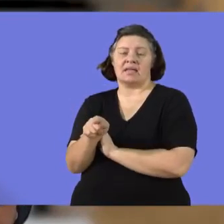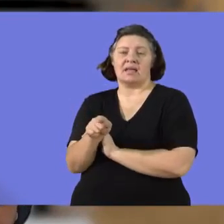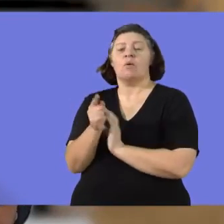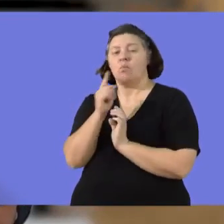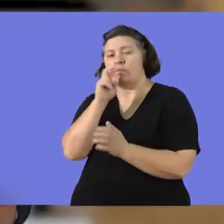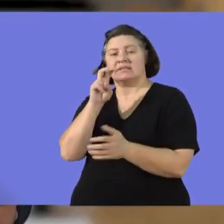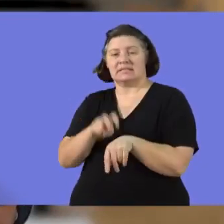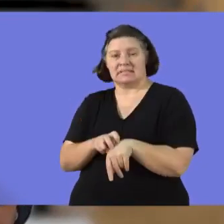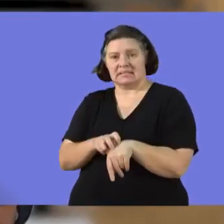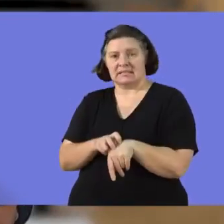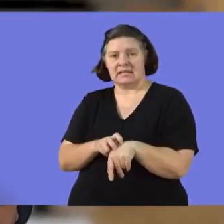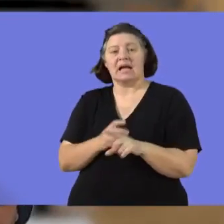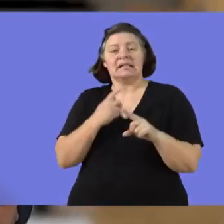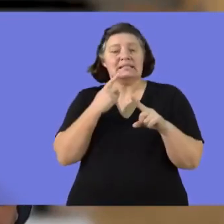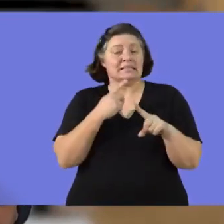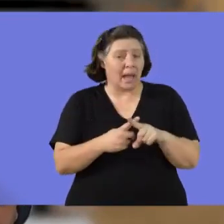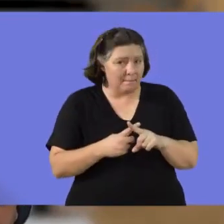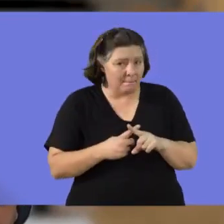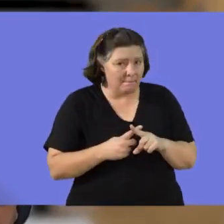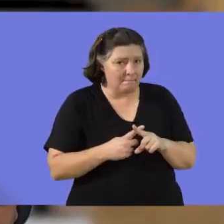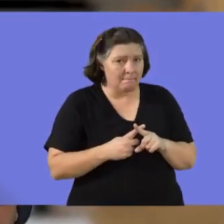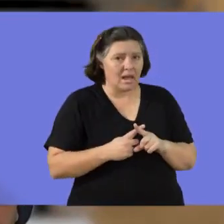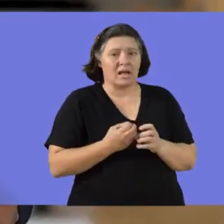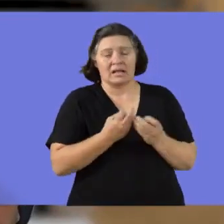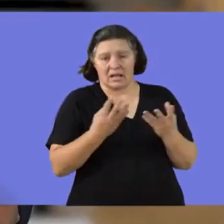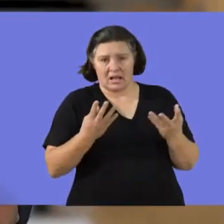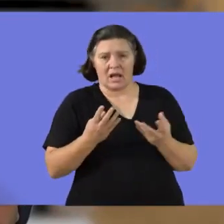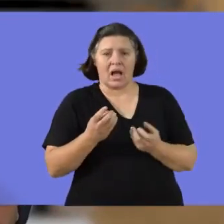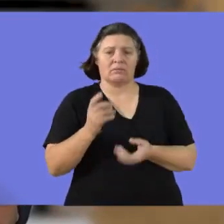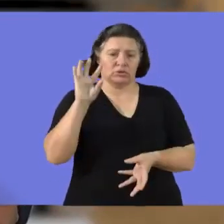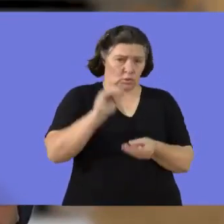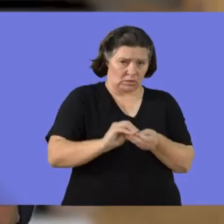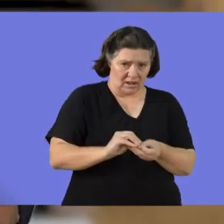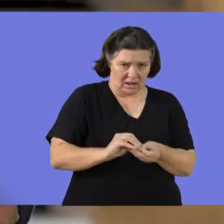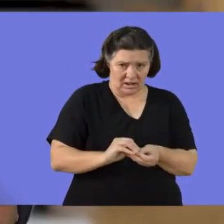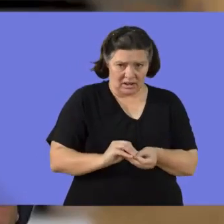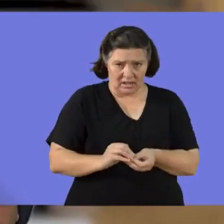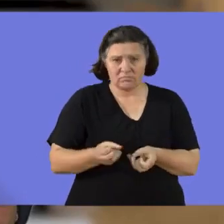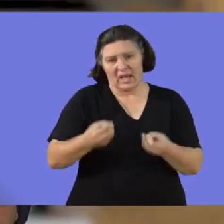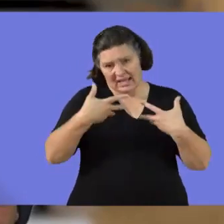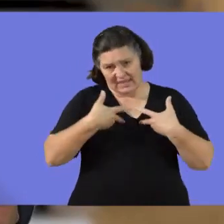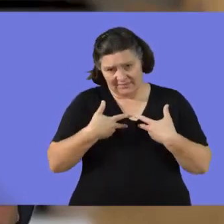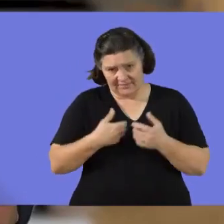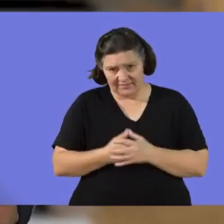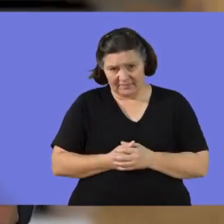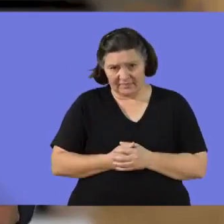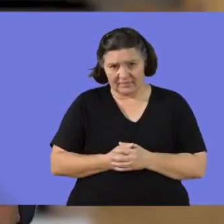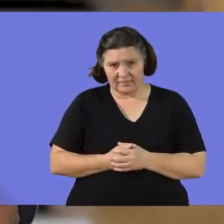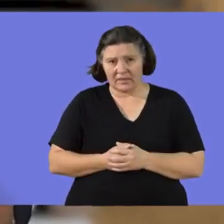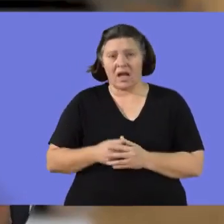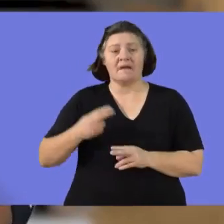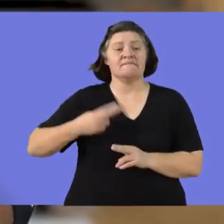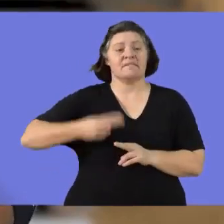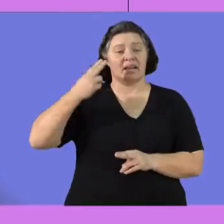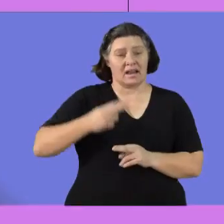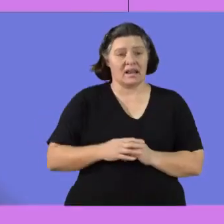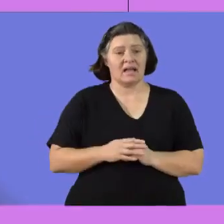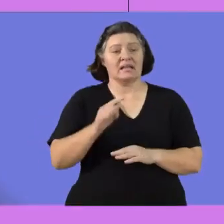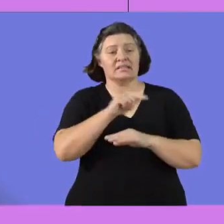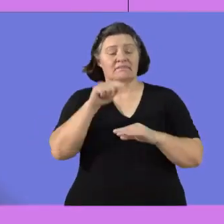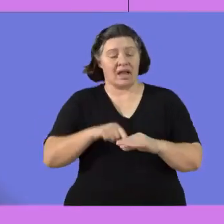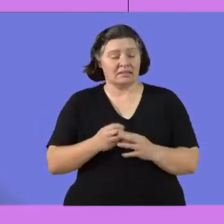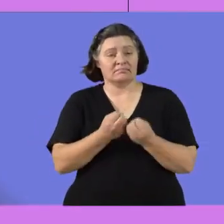proportion which is required and multiply it by the total which has been given. And